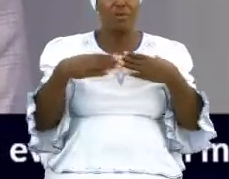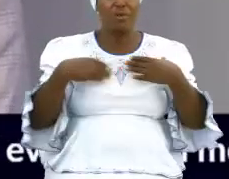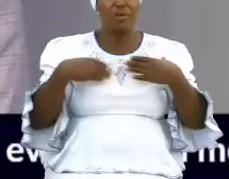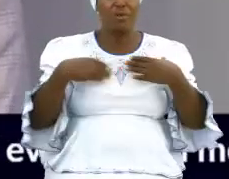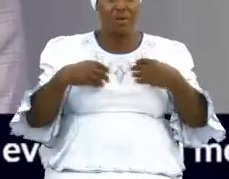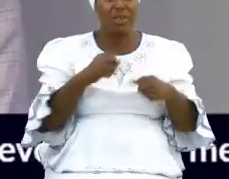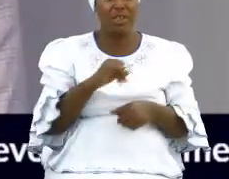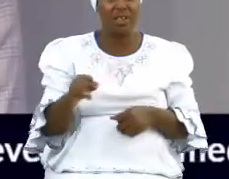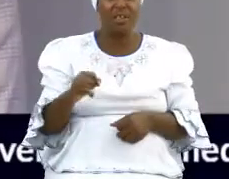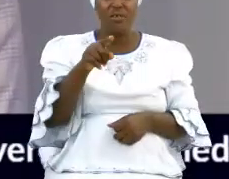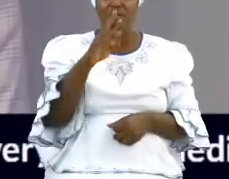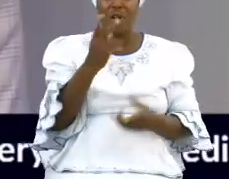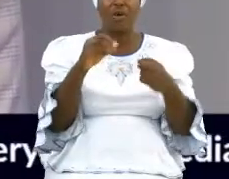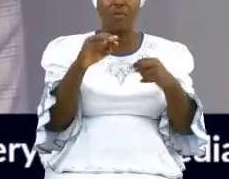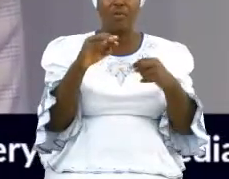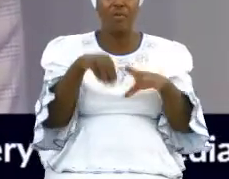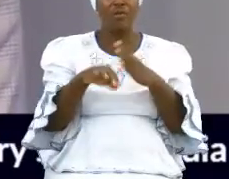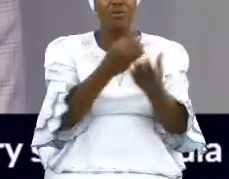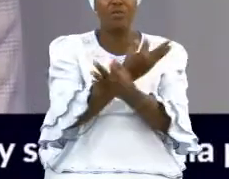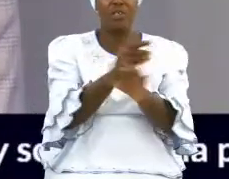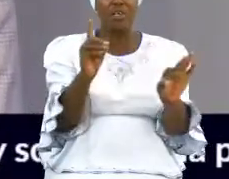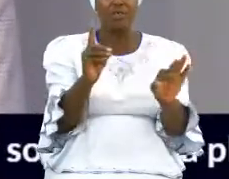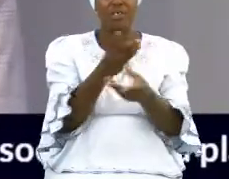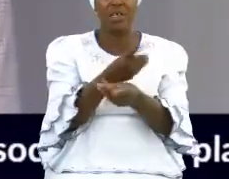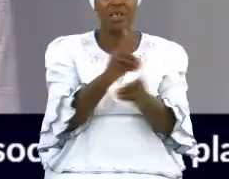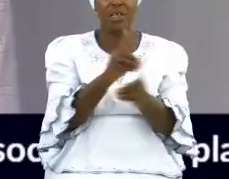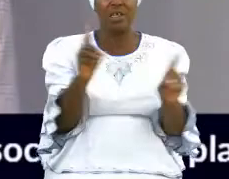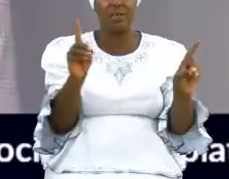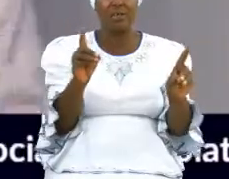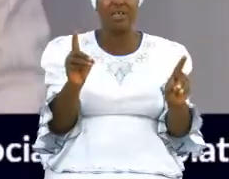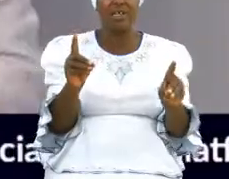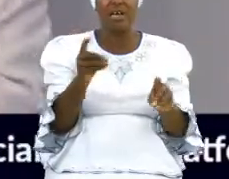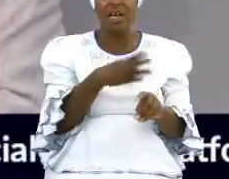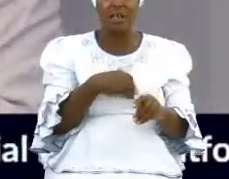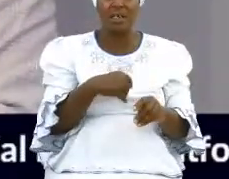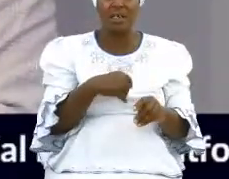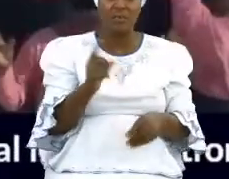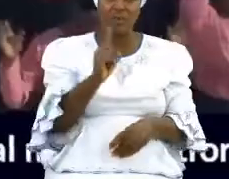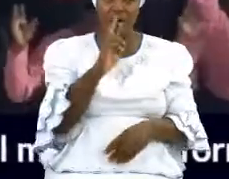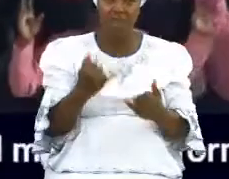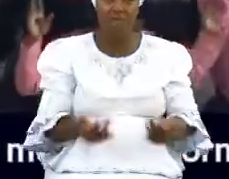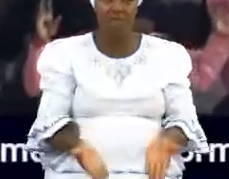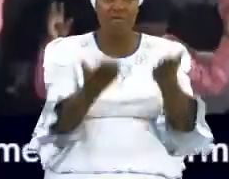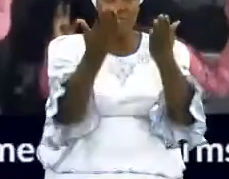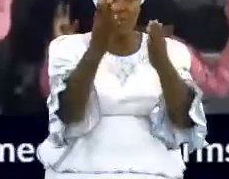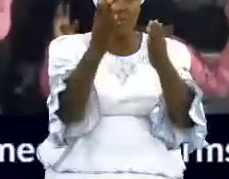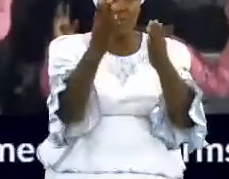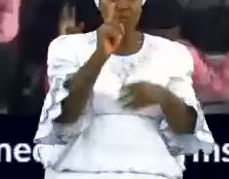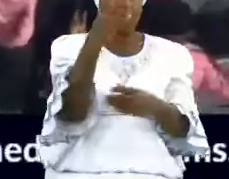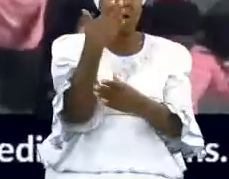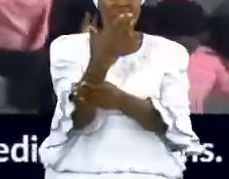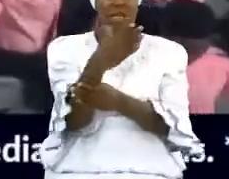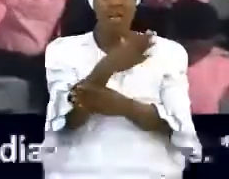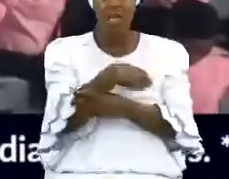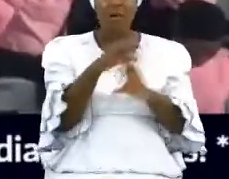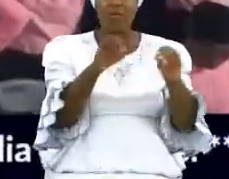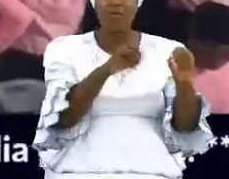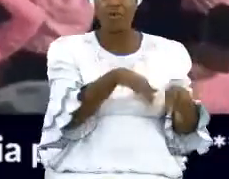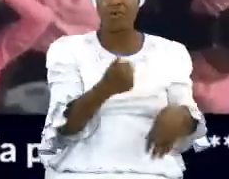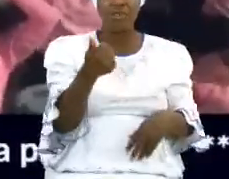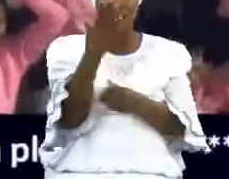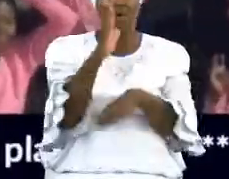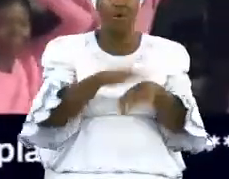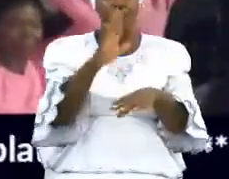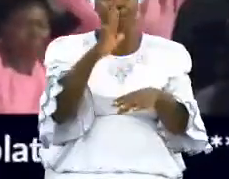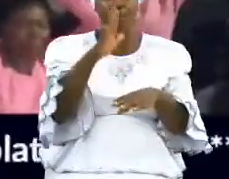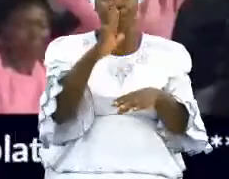You're coming into your deliverance. It is happening right now. Where are you? You raise up one hand and lay the other hand upon yourself